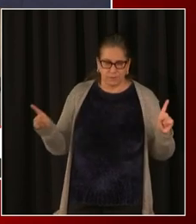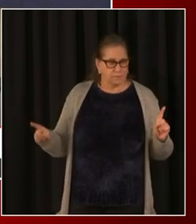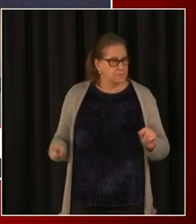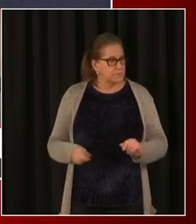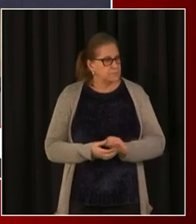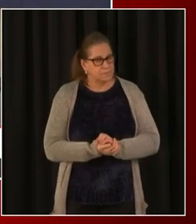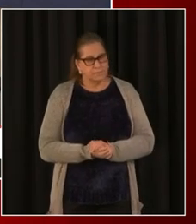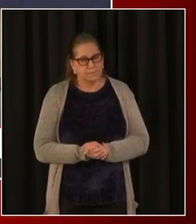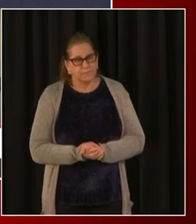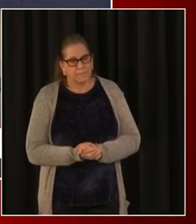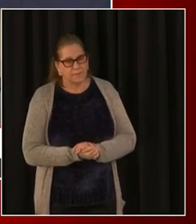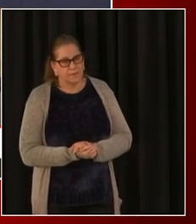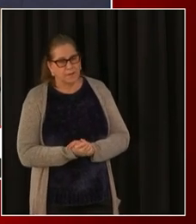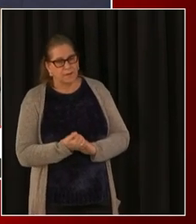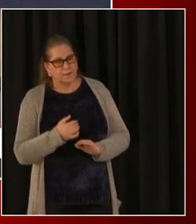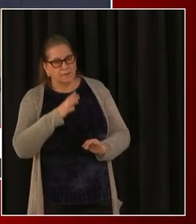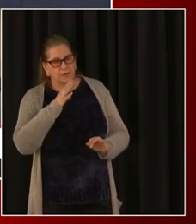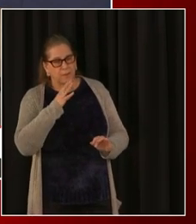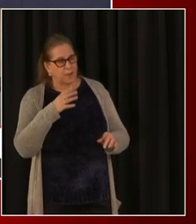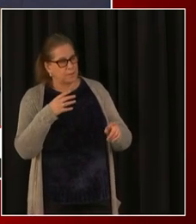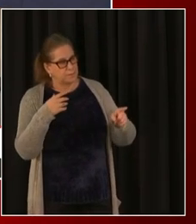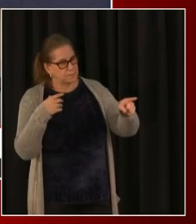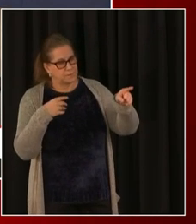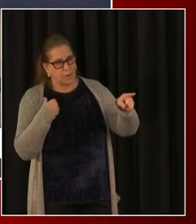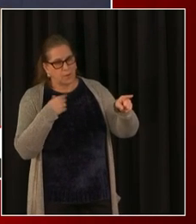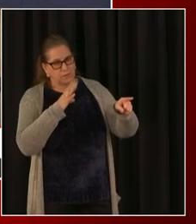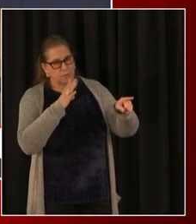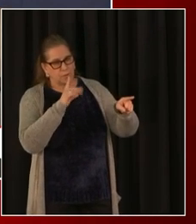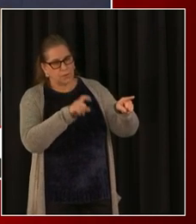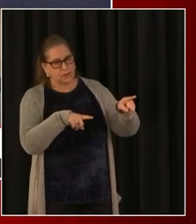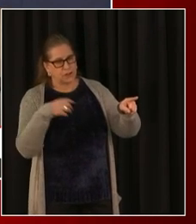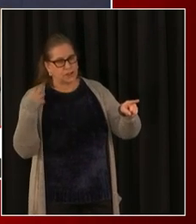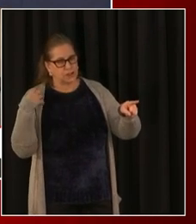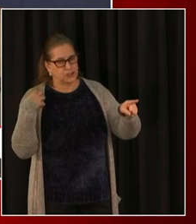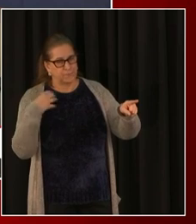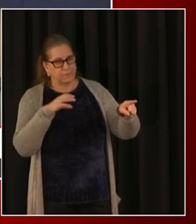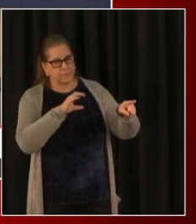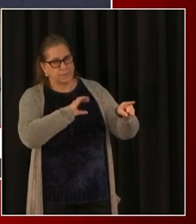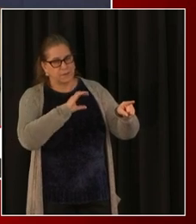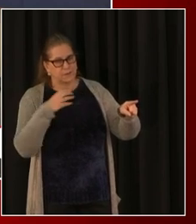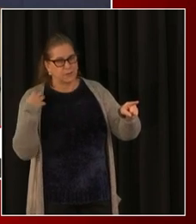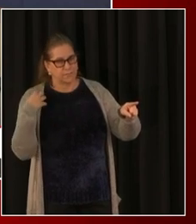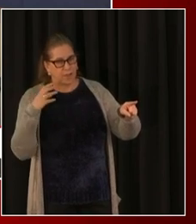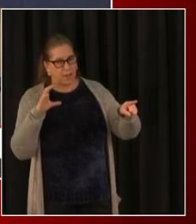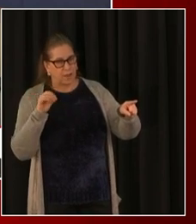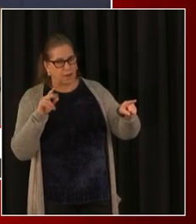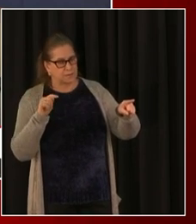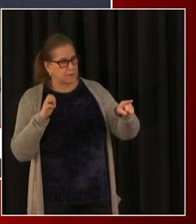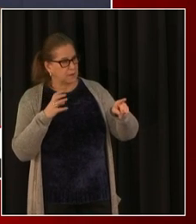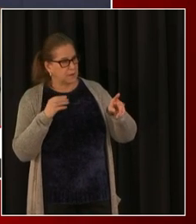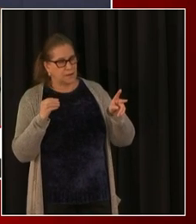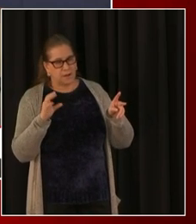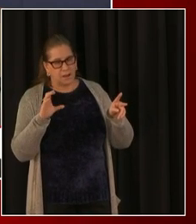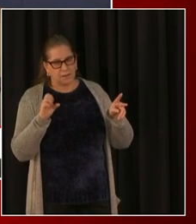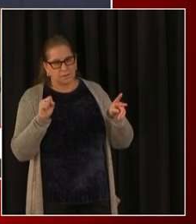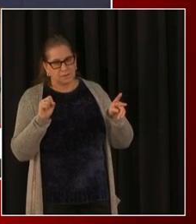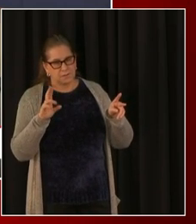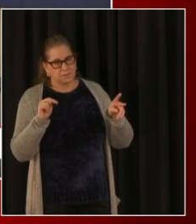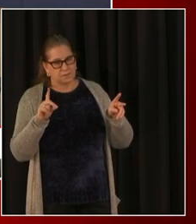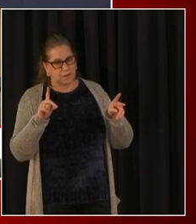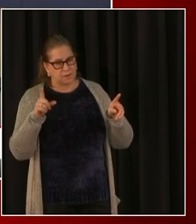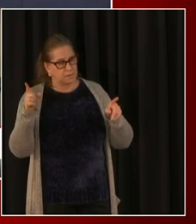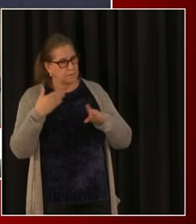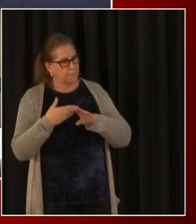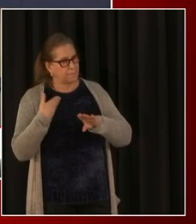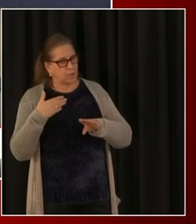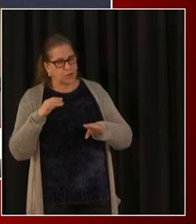Chief Conte, if you can, with going back to that conversation with Chief Sun before the event on the 6th. Are you able to